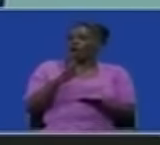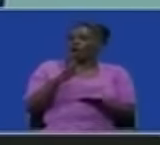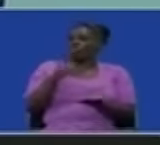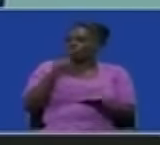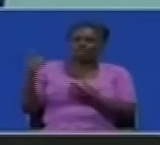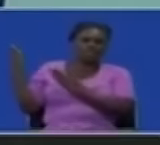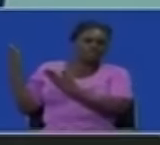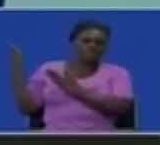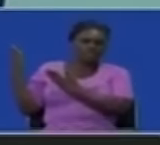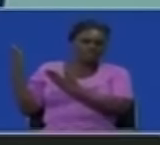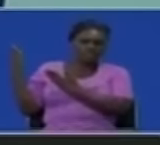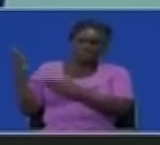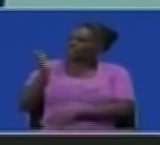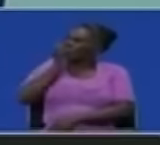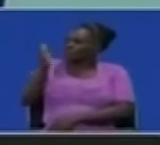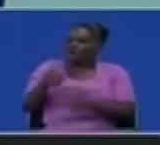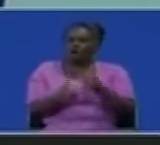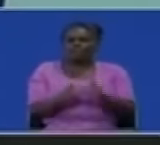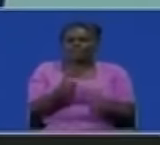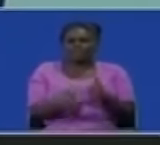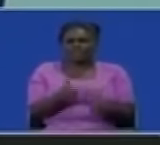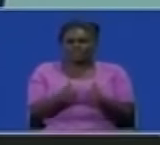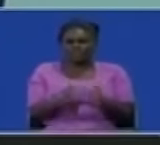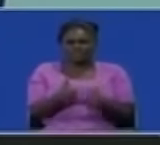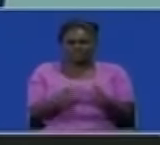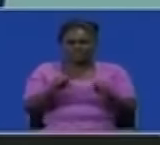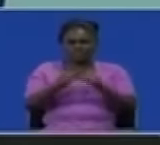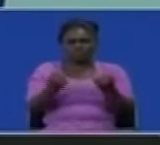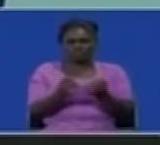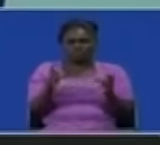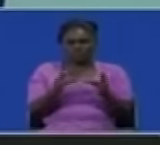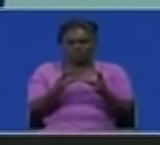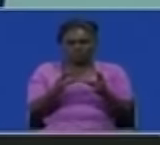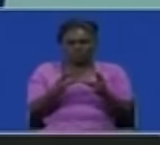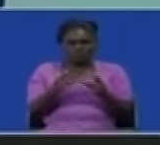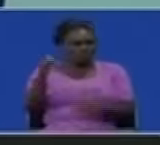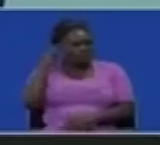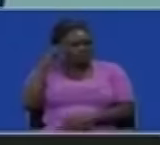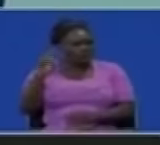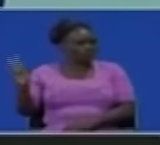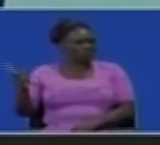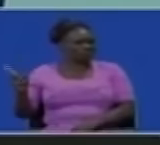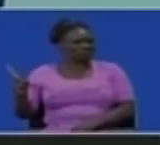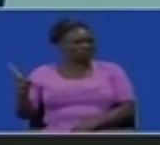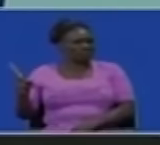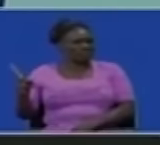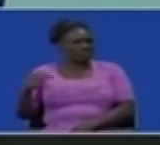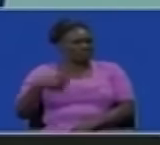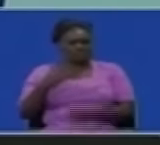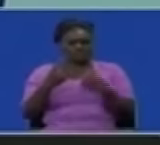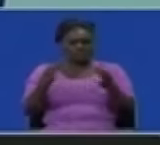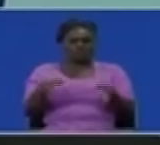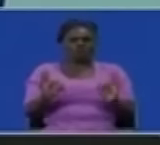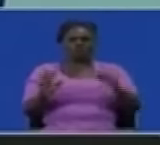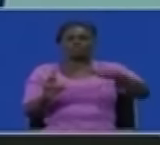this? And by the way, please disregard those messages that are going around on social media about a certain number to call. I spoke to officials